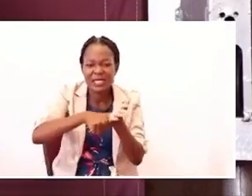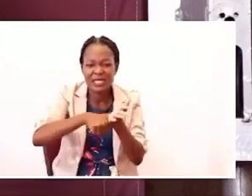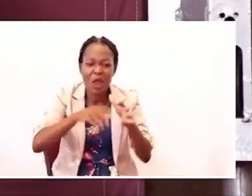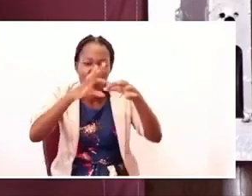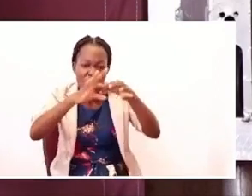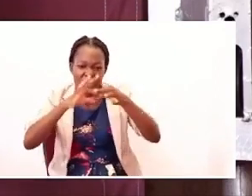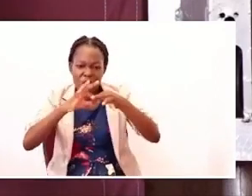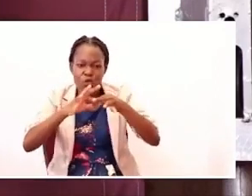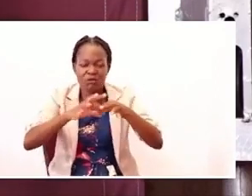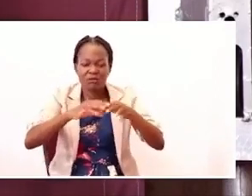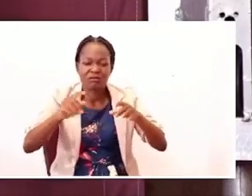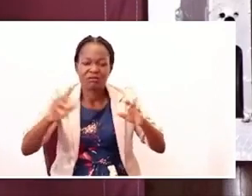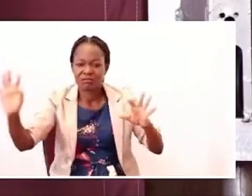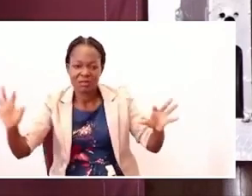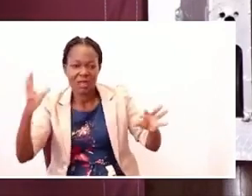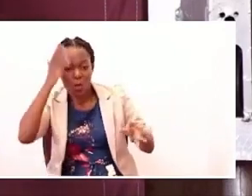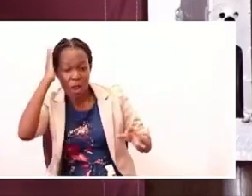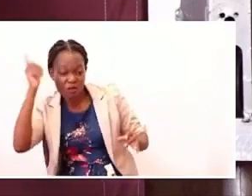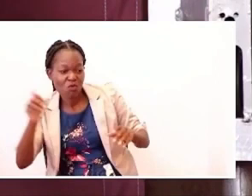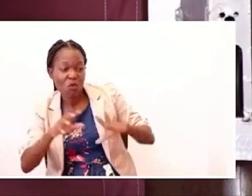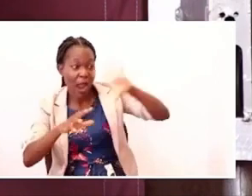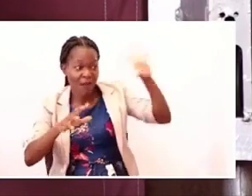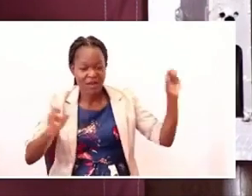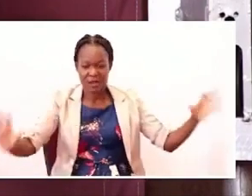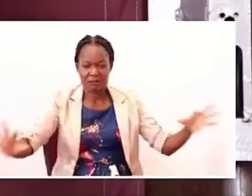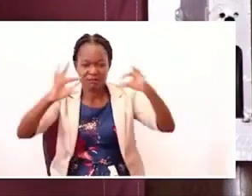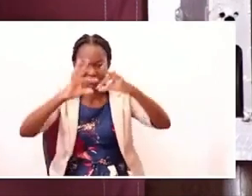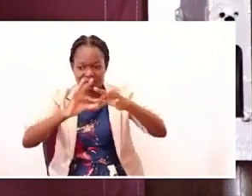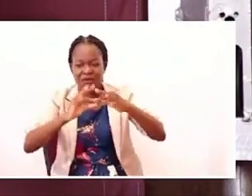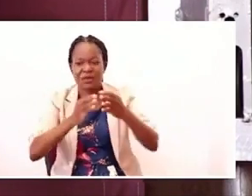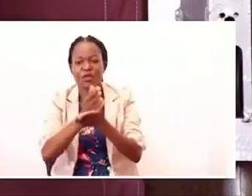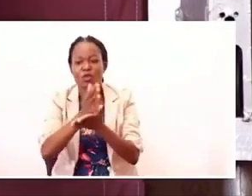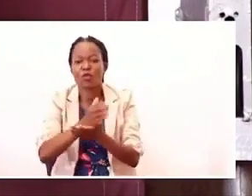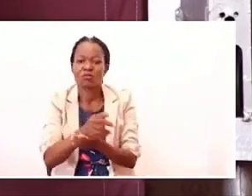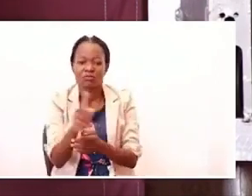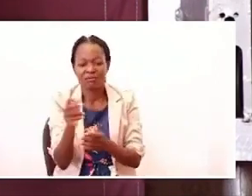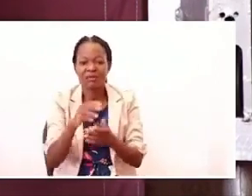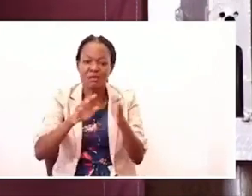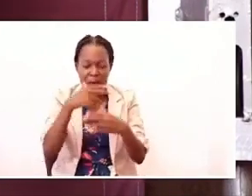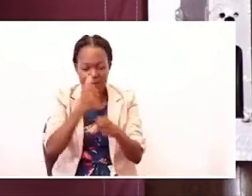for the founding Western creditor countries,